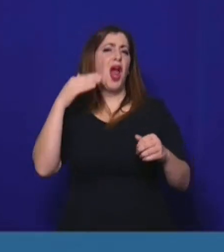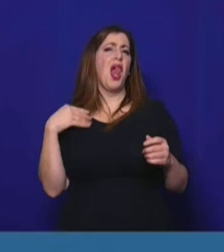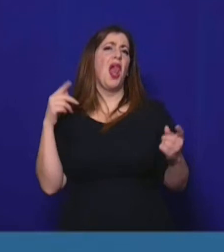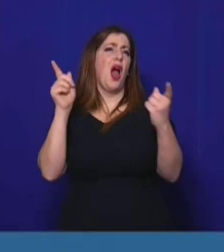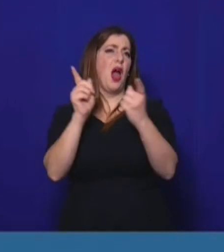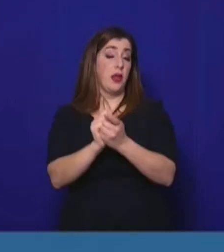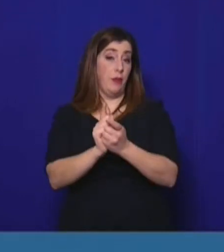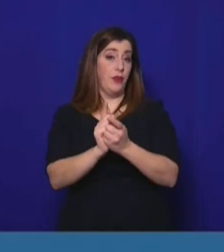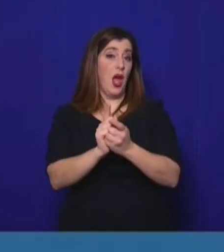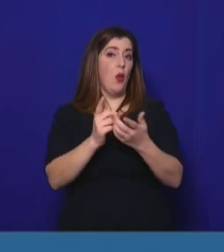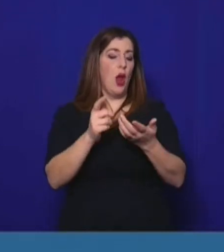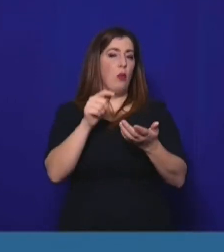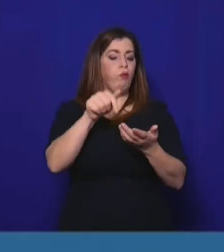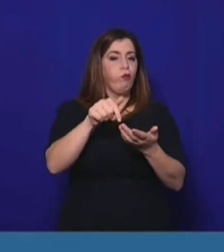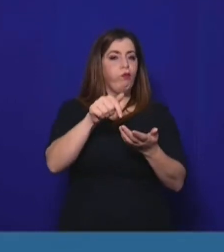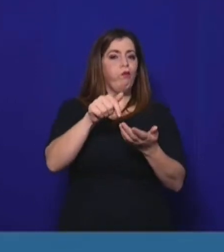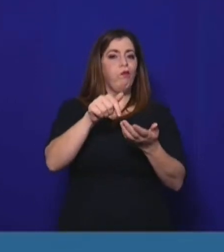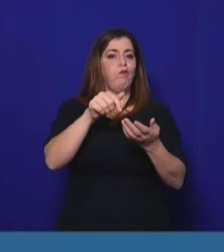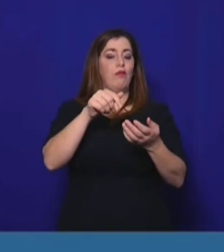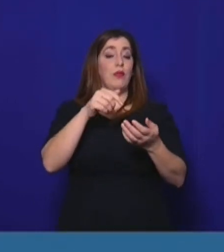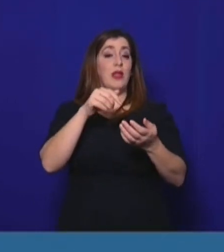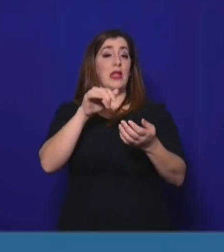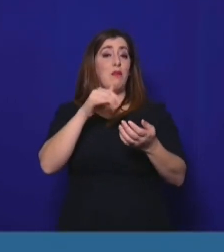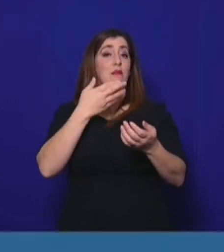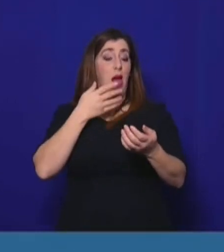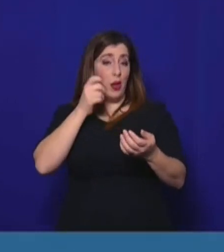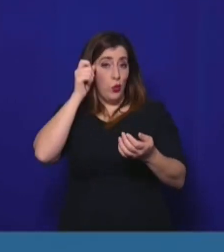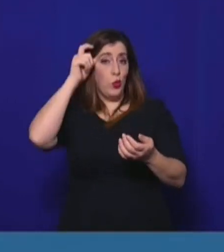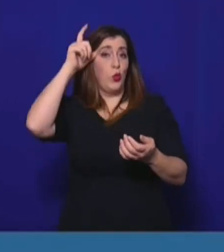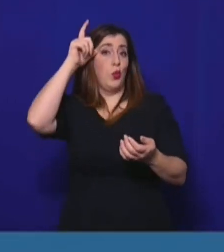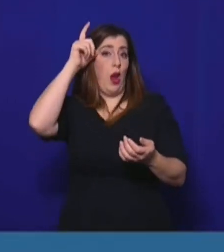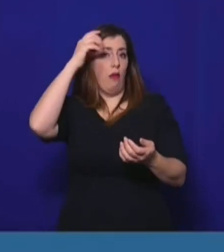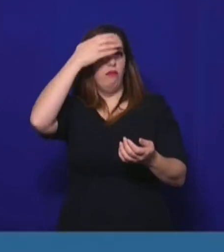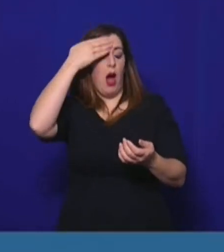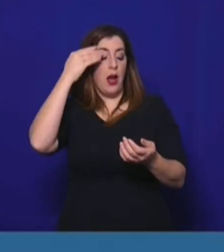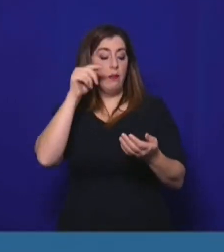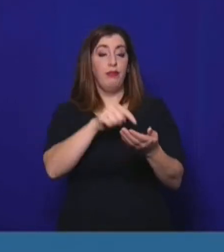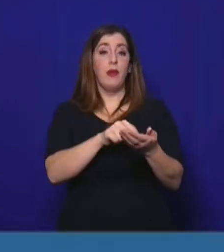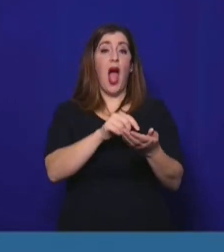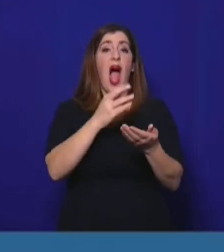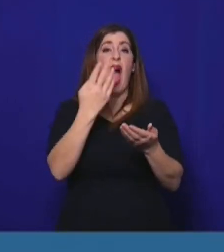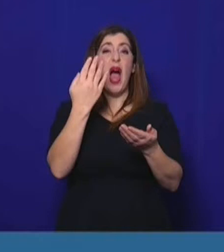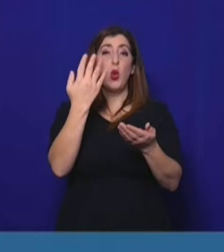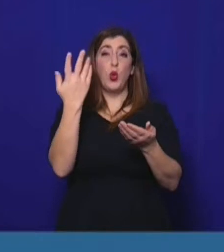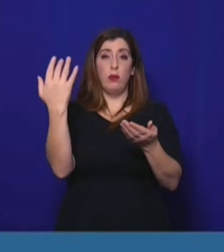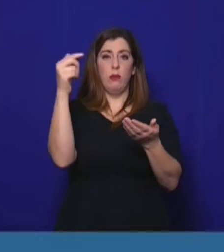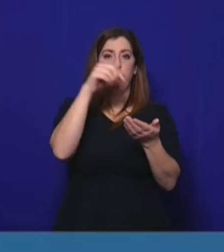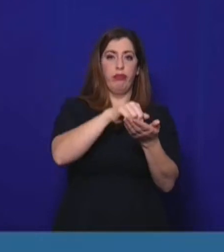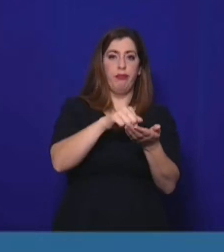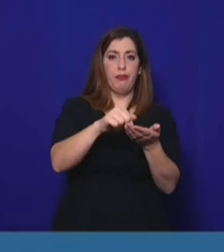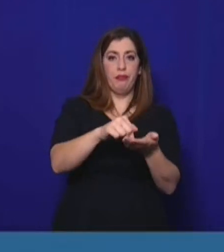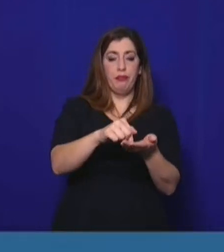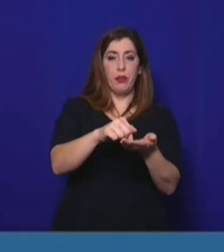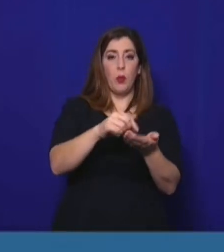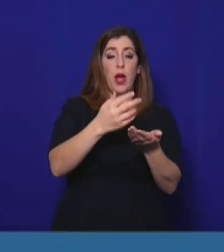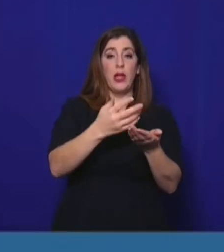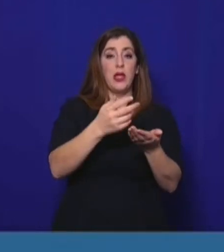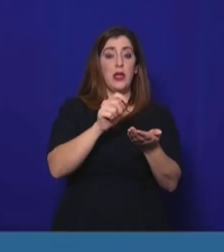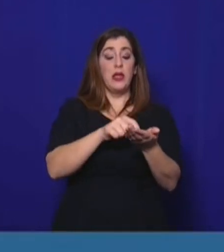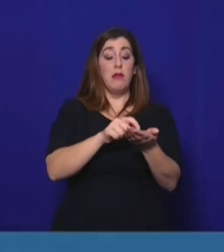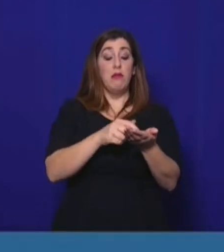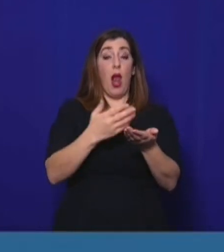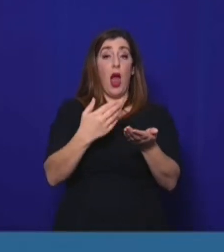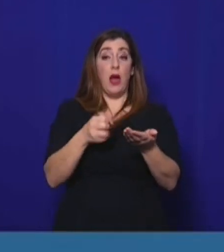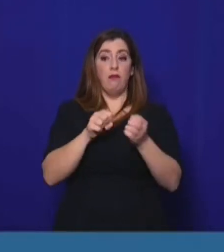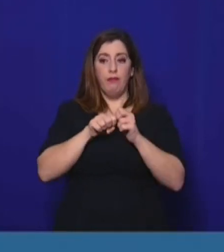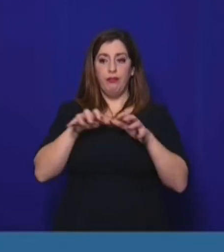allura il-mod tal-contact tracing app hija li ħatejnek biex inti jekk kellek kuntatt ma' xi ħadd li huwa pożittiv ħadd infurmak u inti tkun